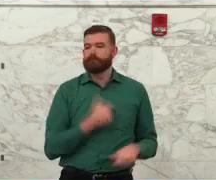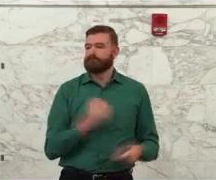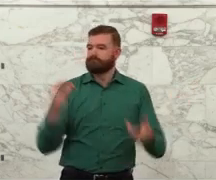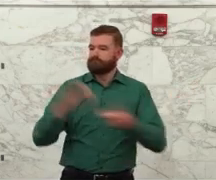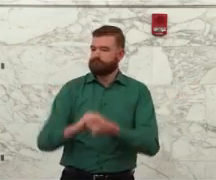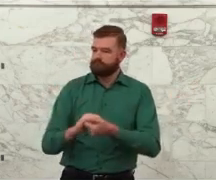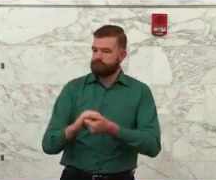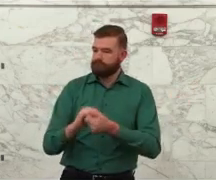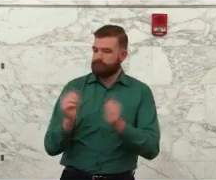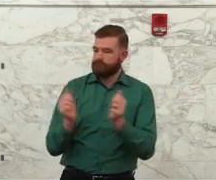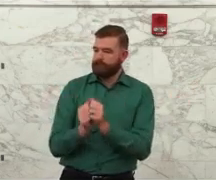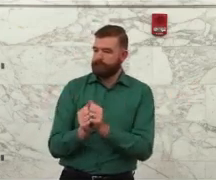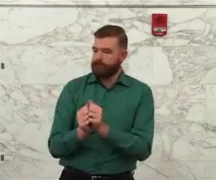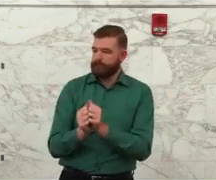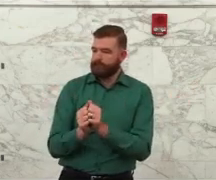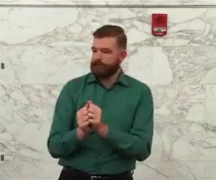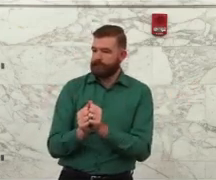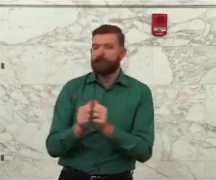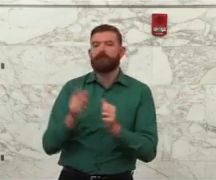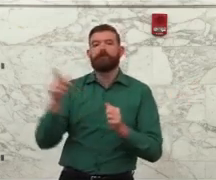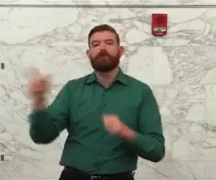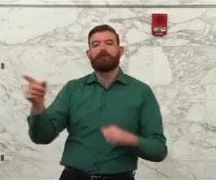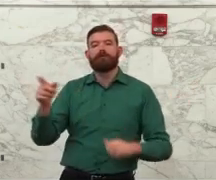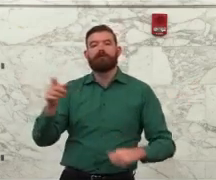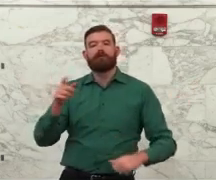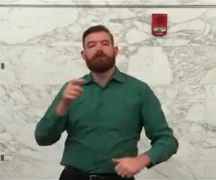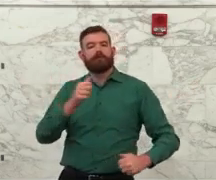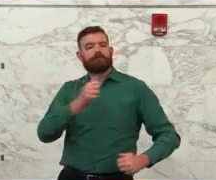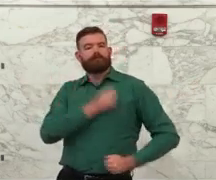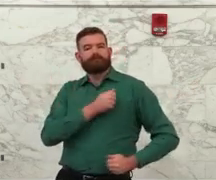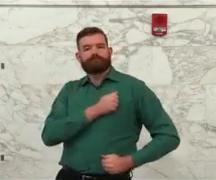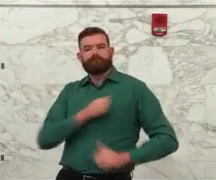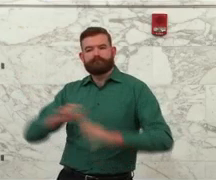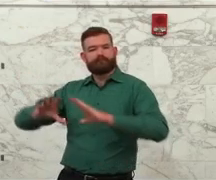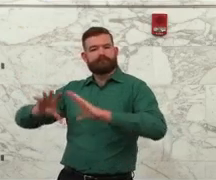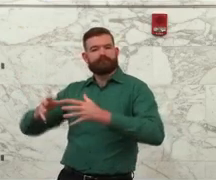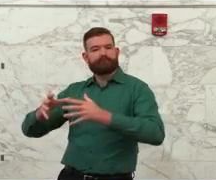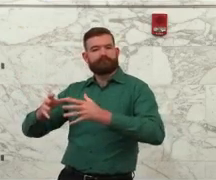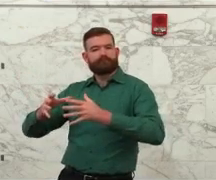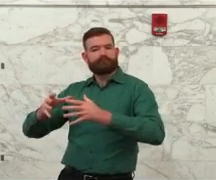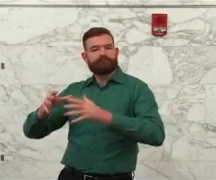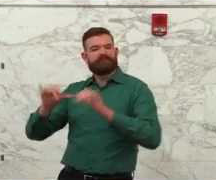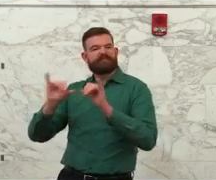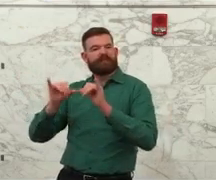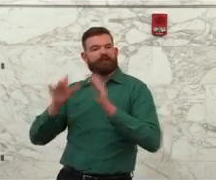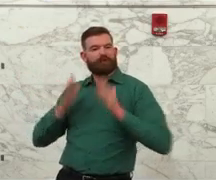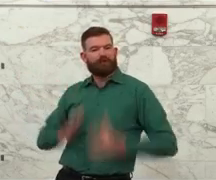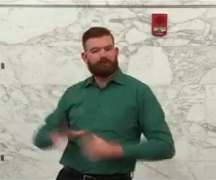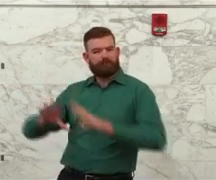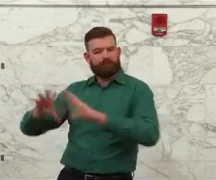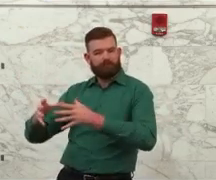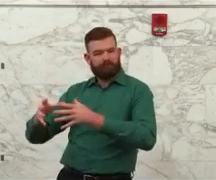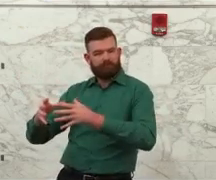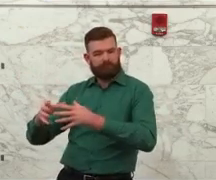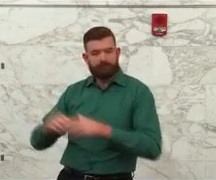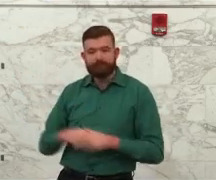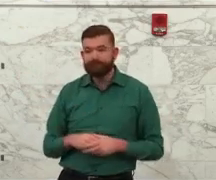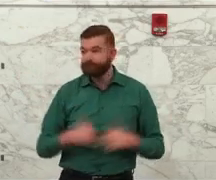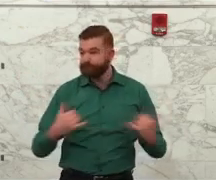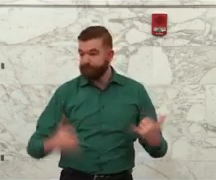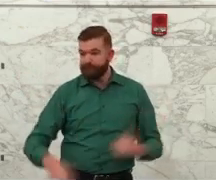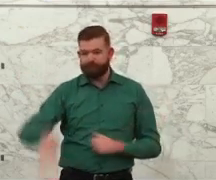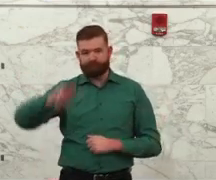with the Army Corps of Engineers. We had our second day in the Bergen site at Bergen Community